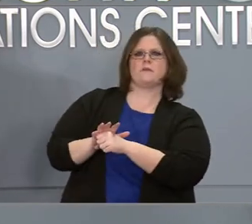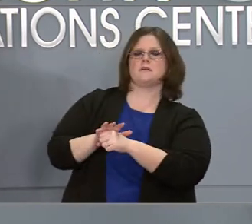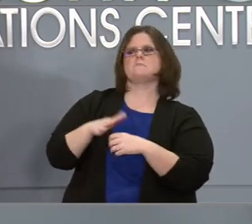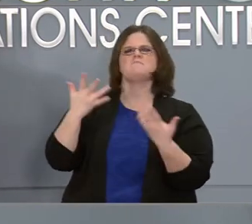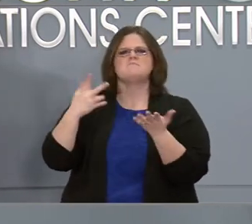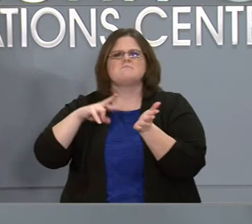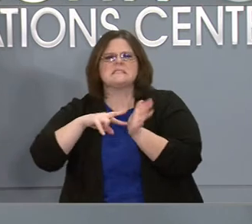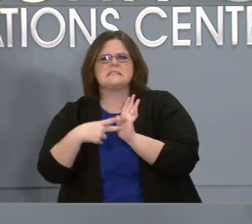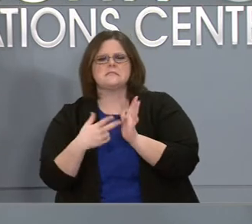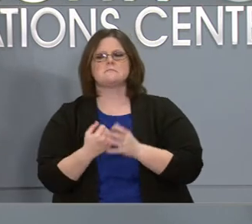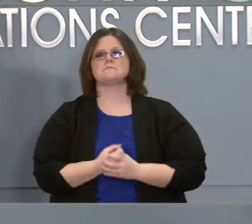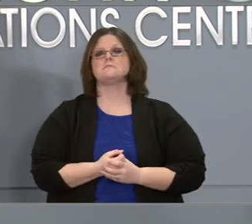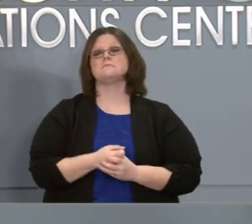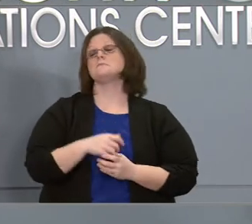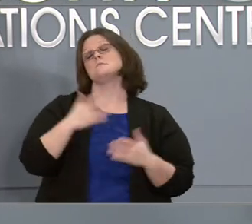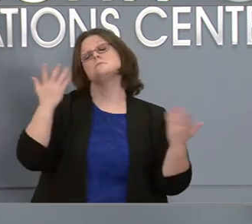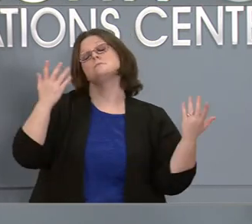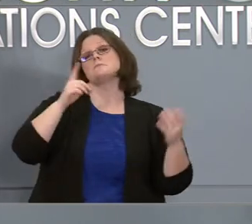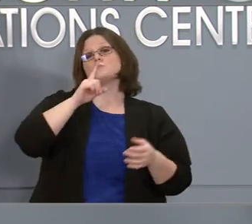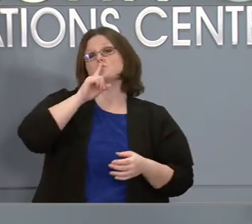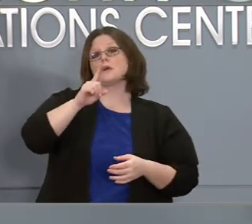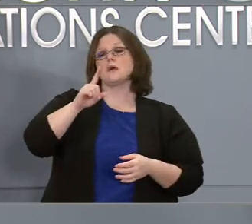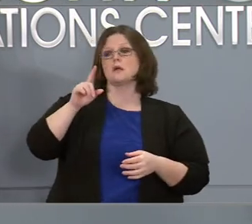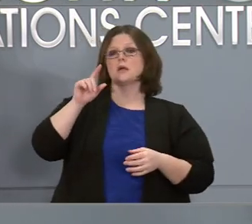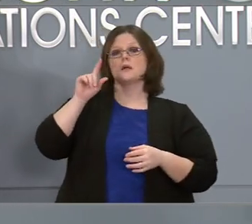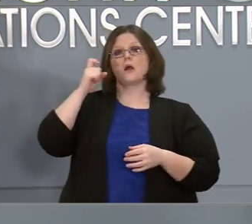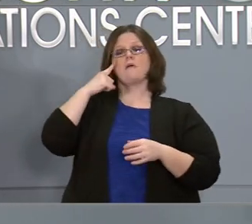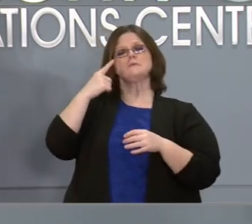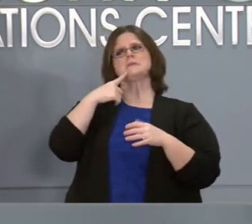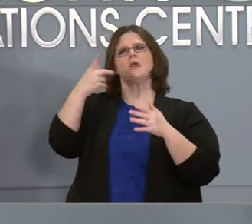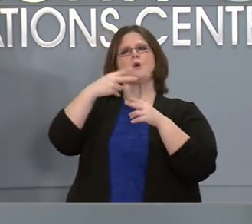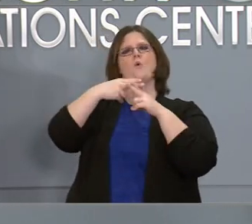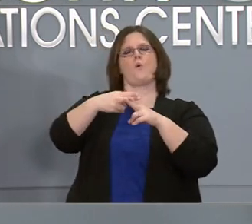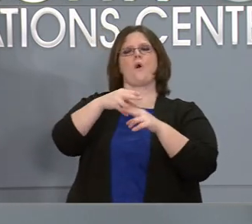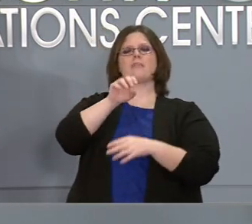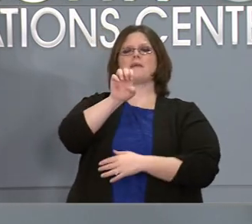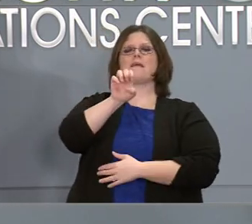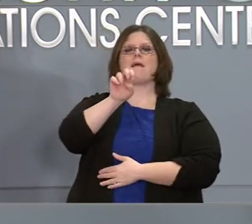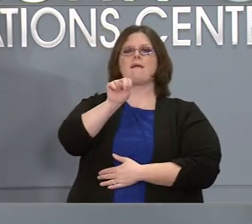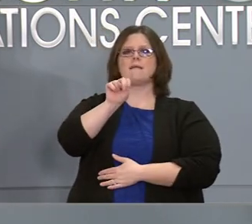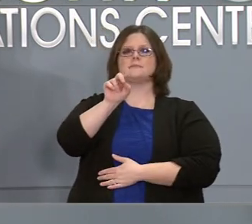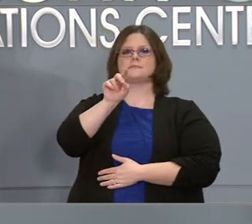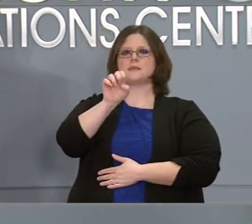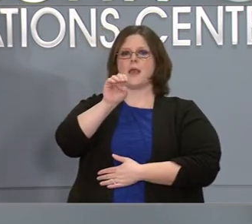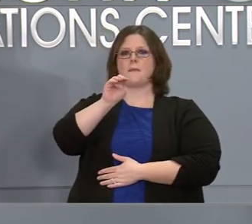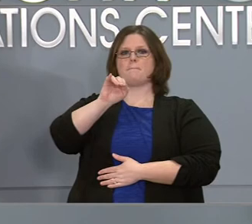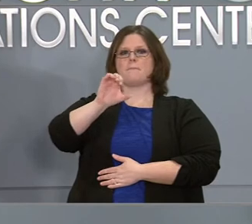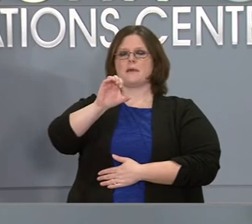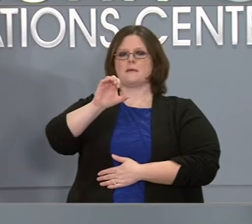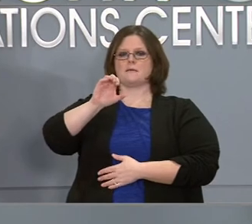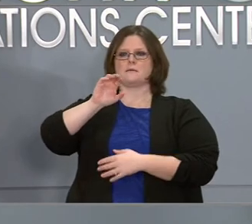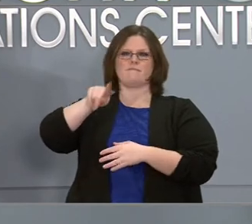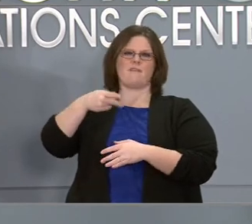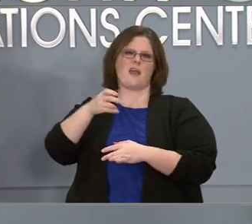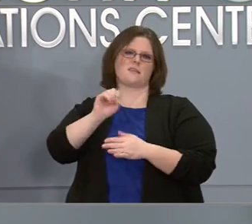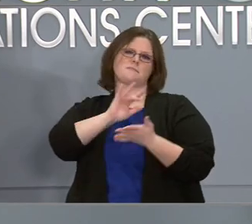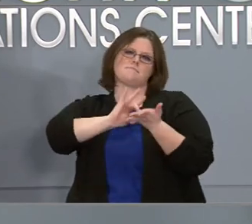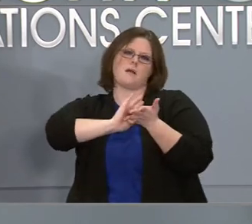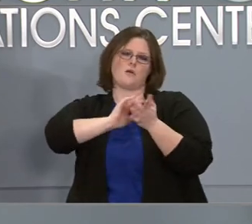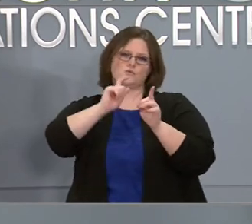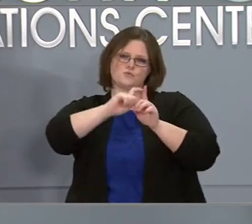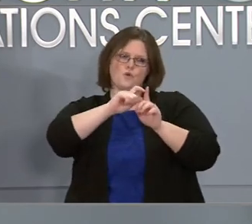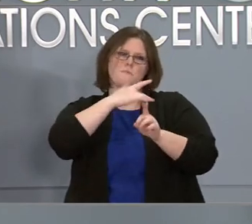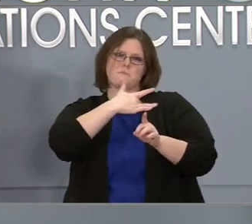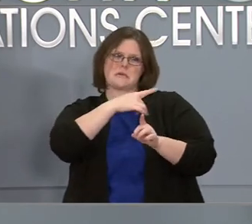goal is to get what experts call to the endemic phase of this the